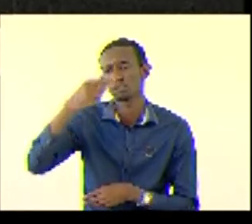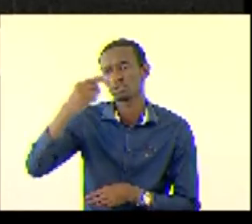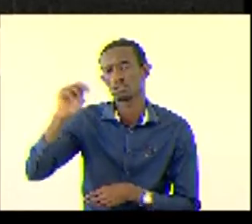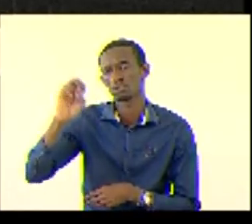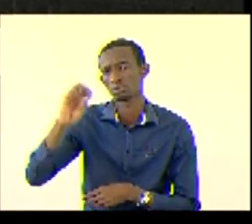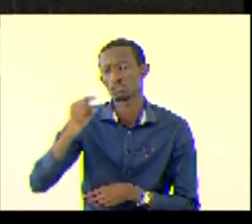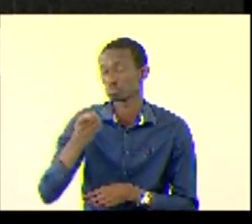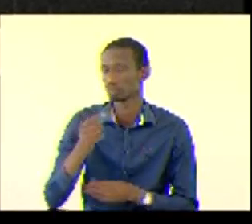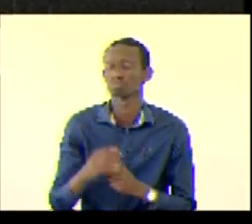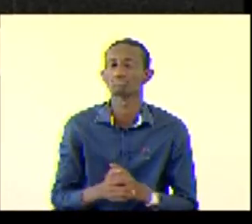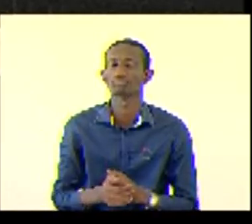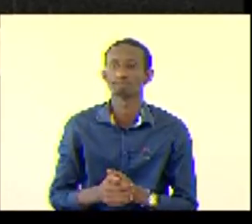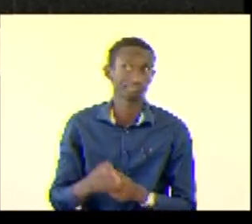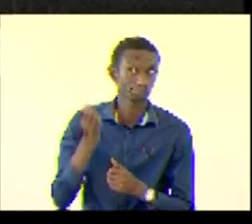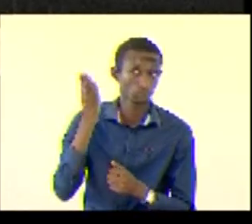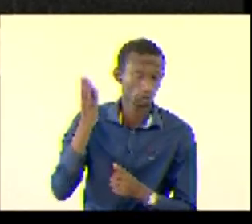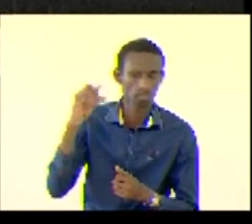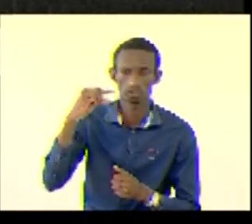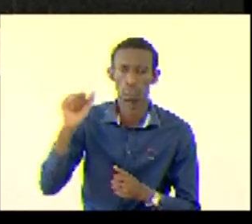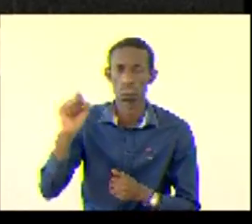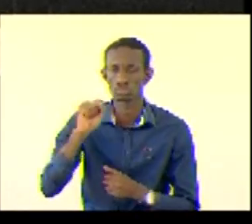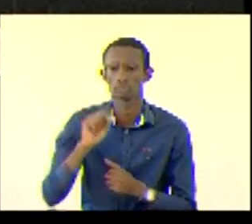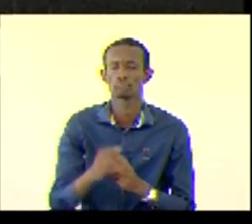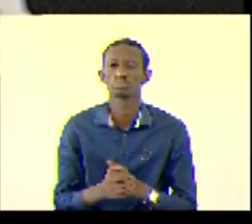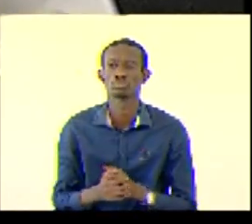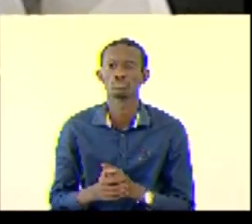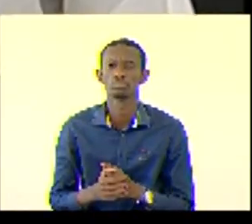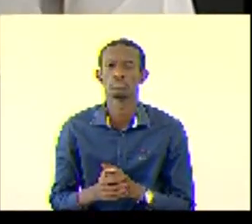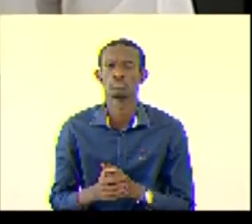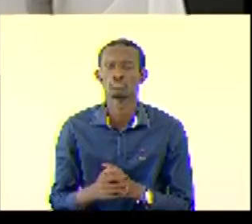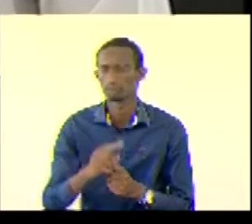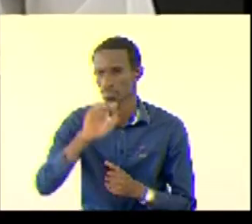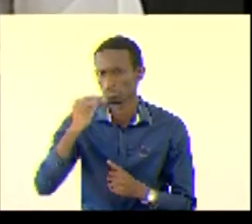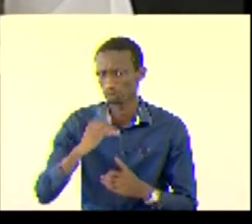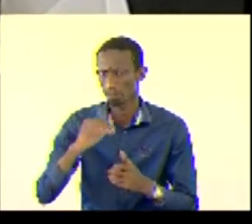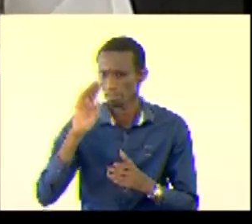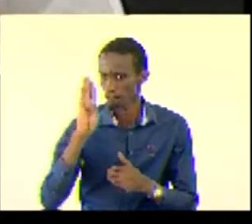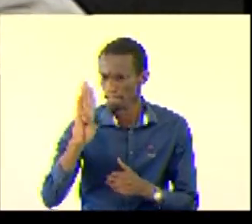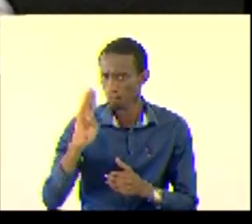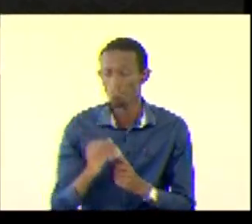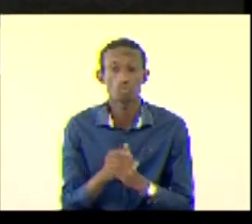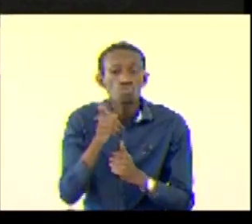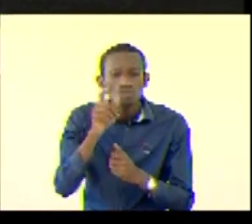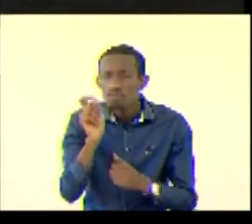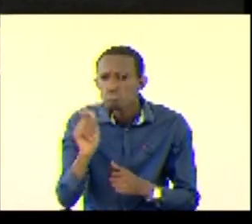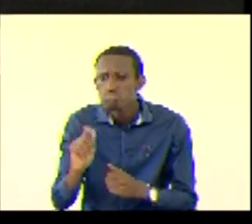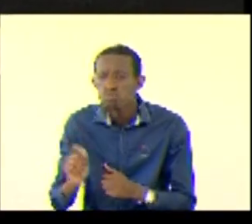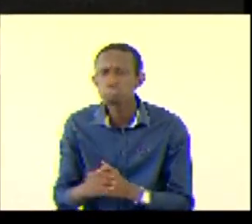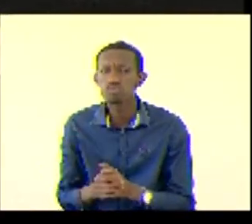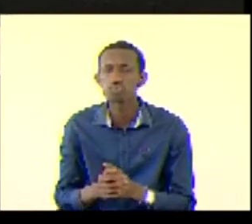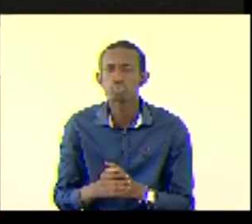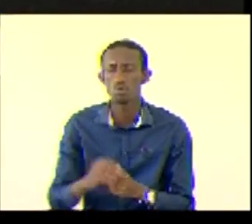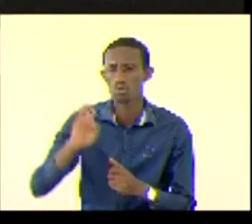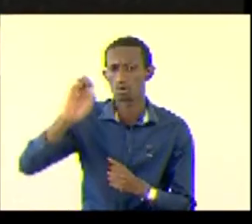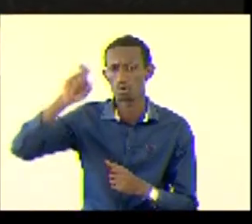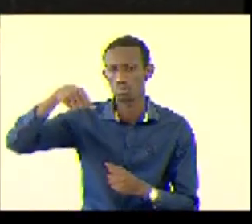So that is the gas that is produced. B, write equation for the reaction that took place. Write